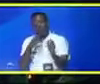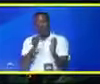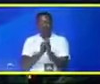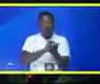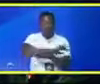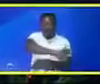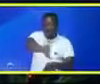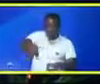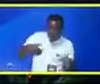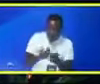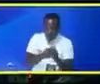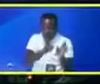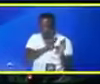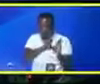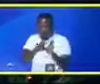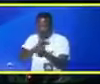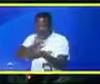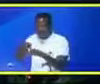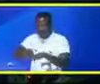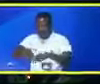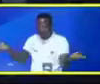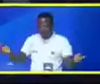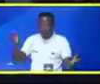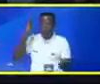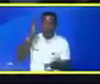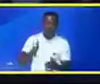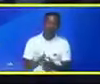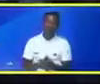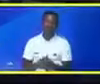all the doors were open.